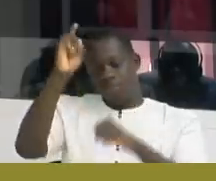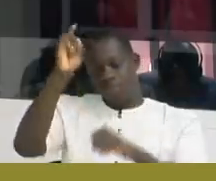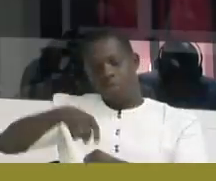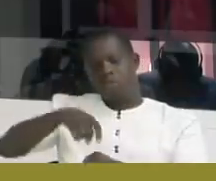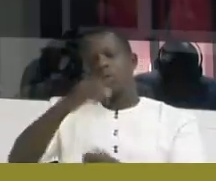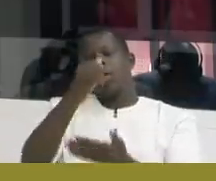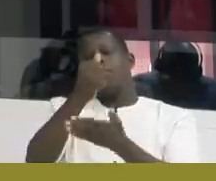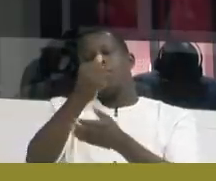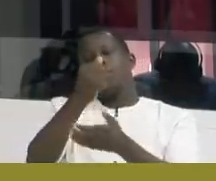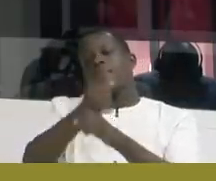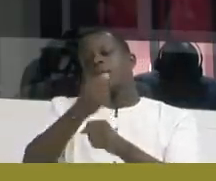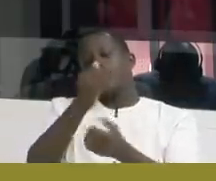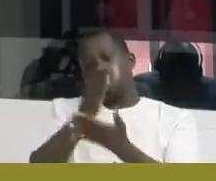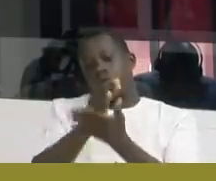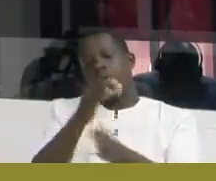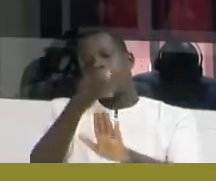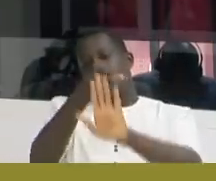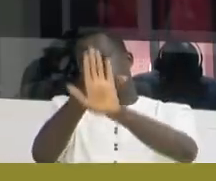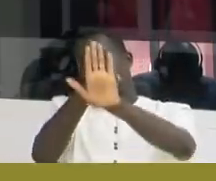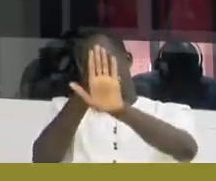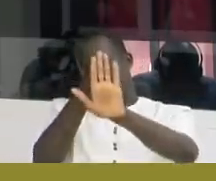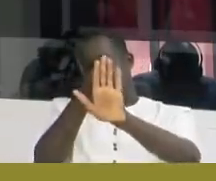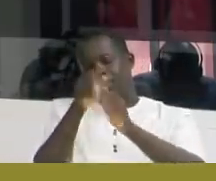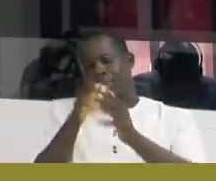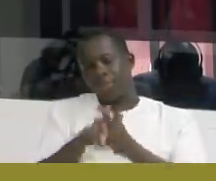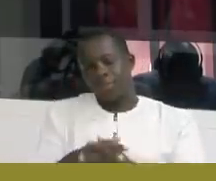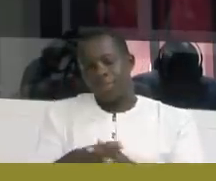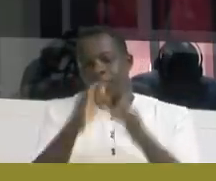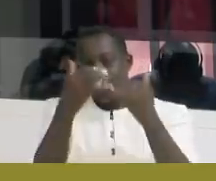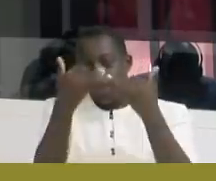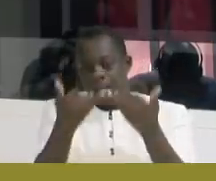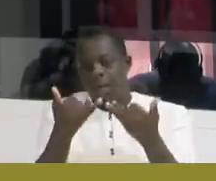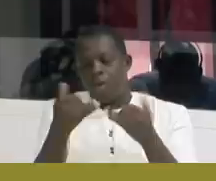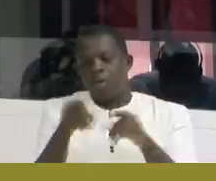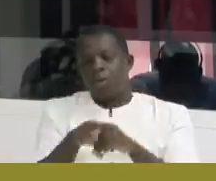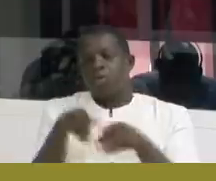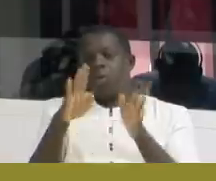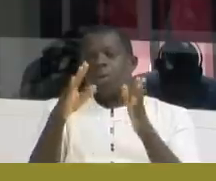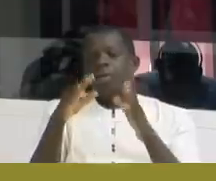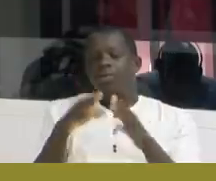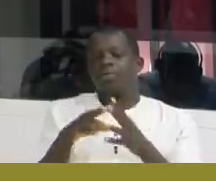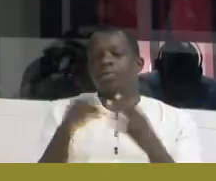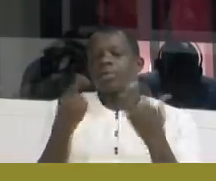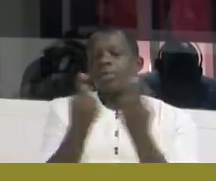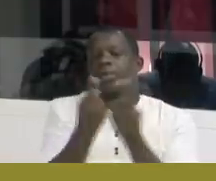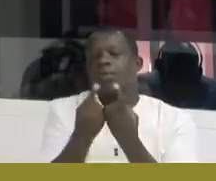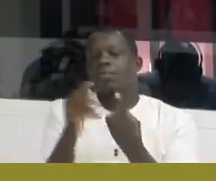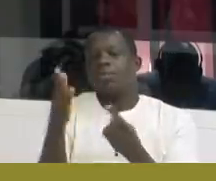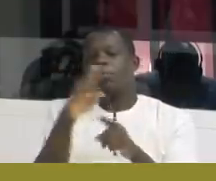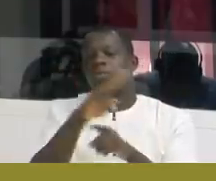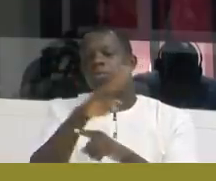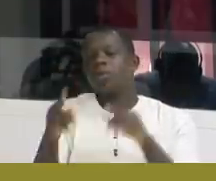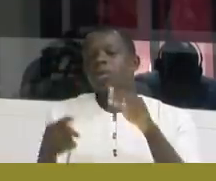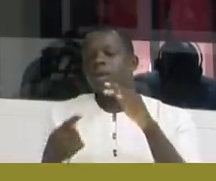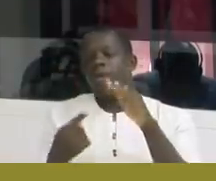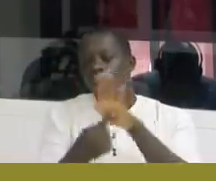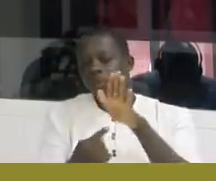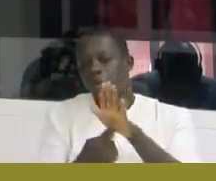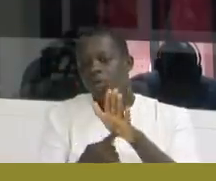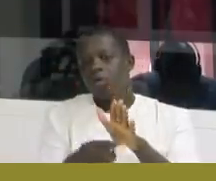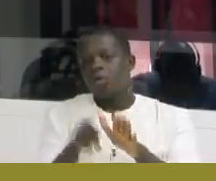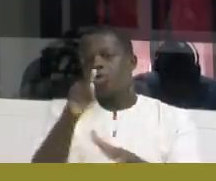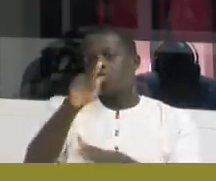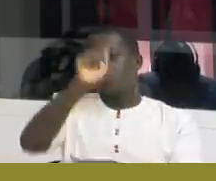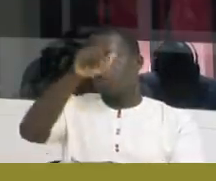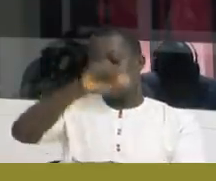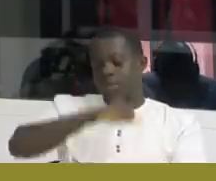them. But this is the crux of the matter is, Does it really matter for you whether the